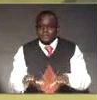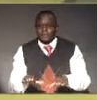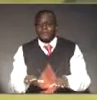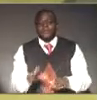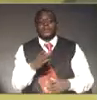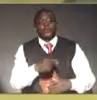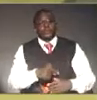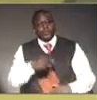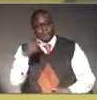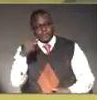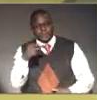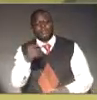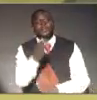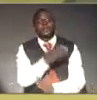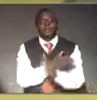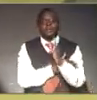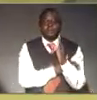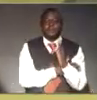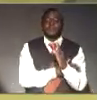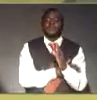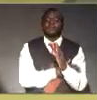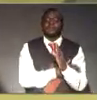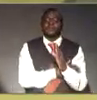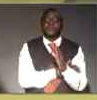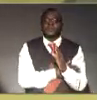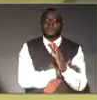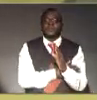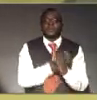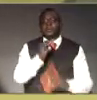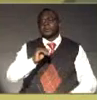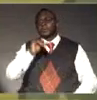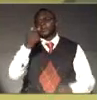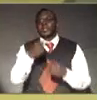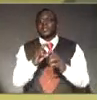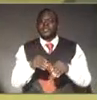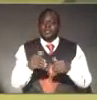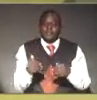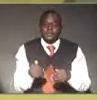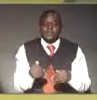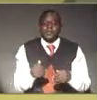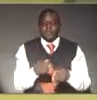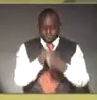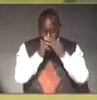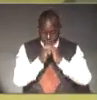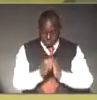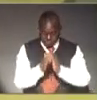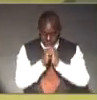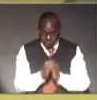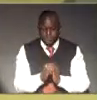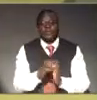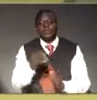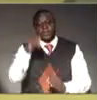grace. God resists the proud, but he gives grace to the humble. So it was a